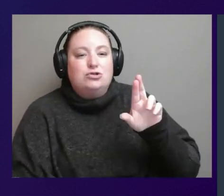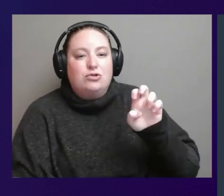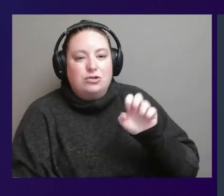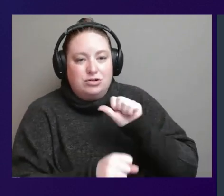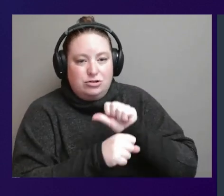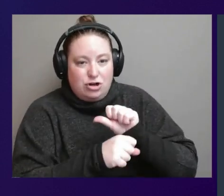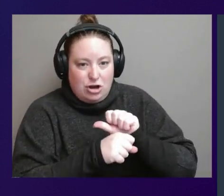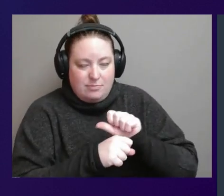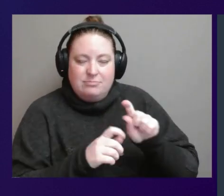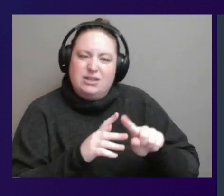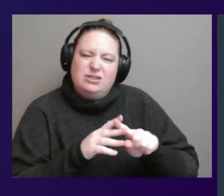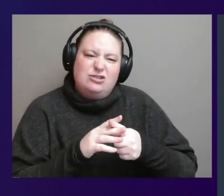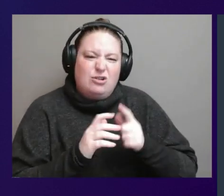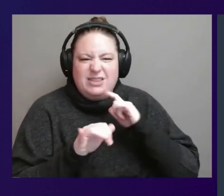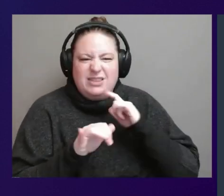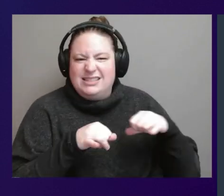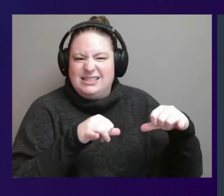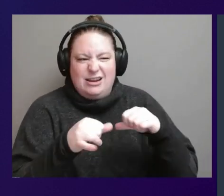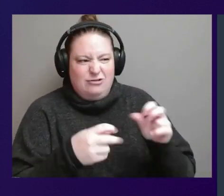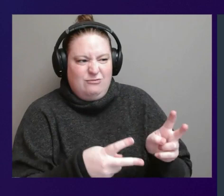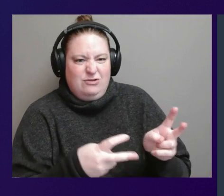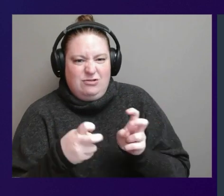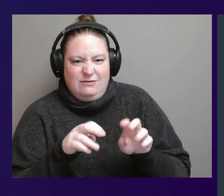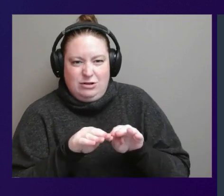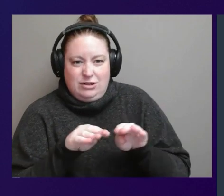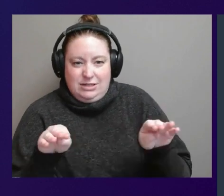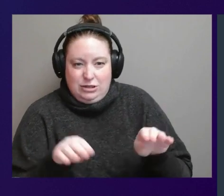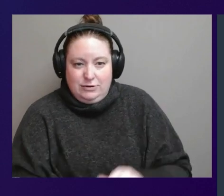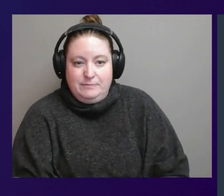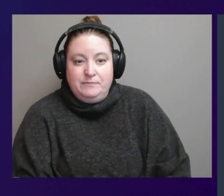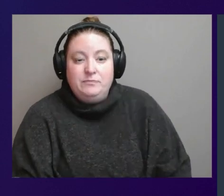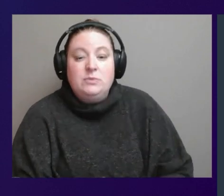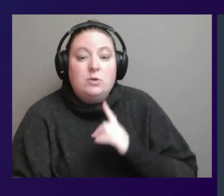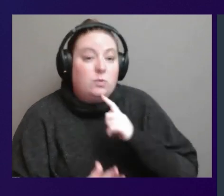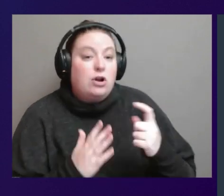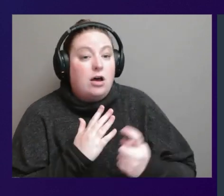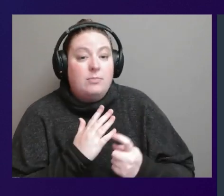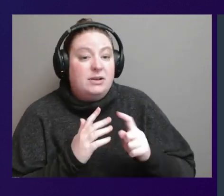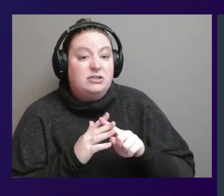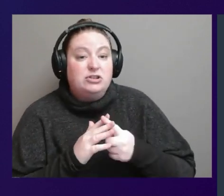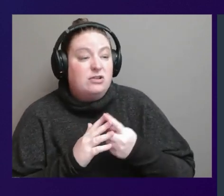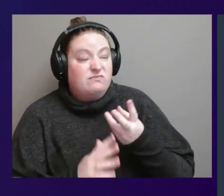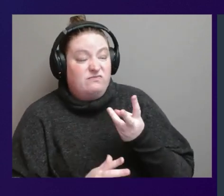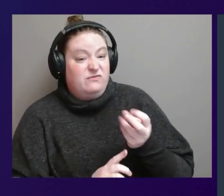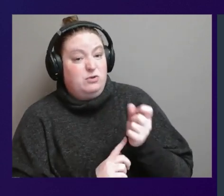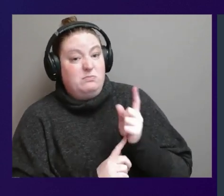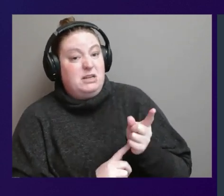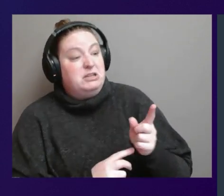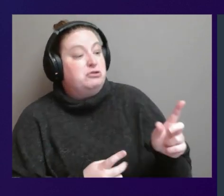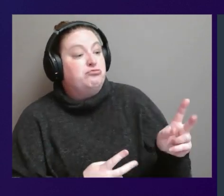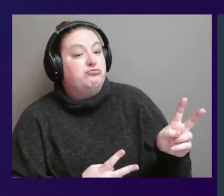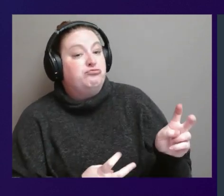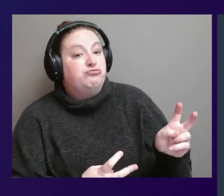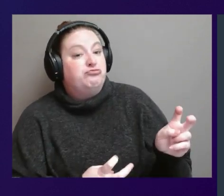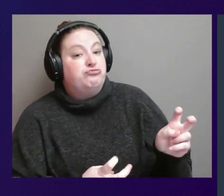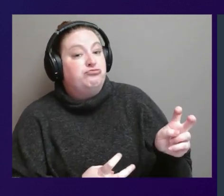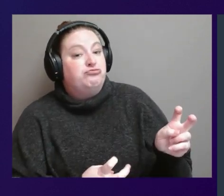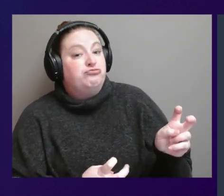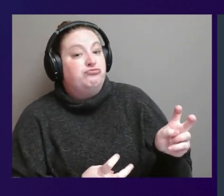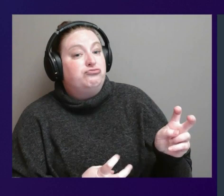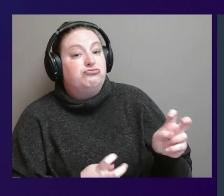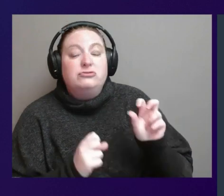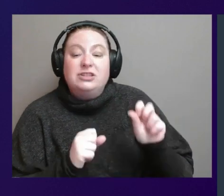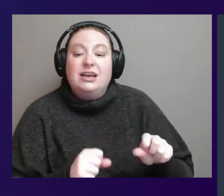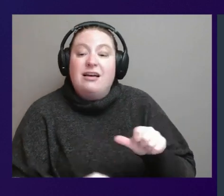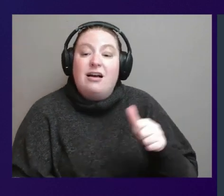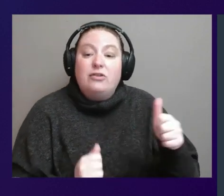standard retrieval tier. Your restores would automatically start within minutes. Now, you could run another batch job with AWS